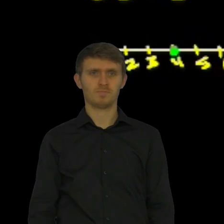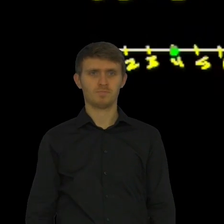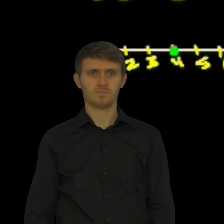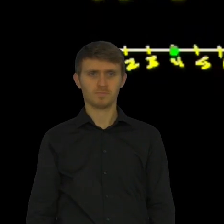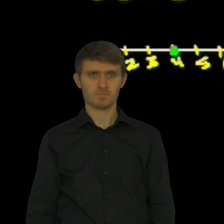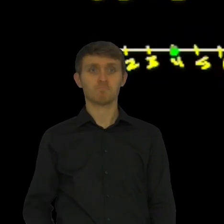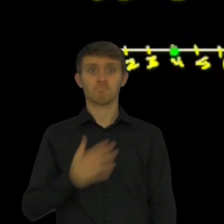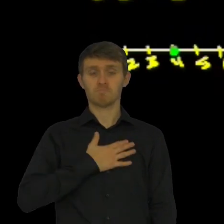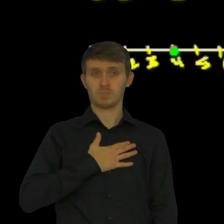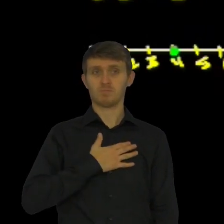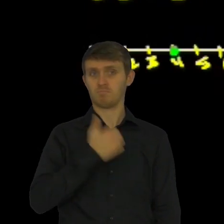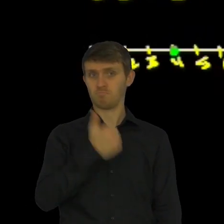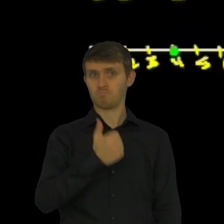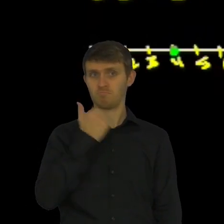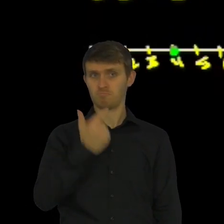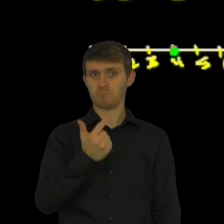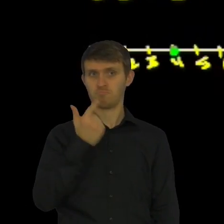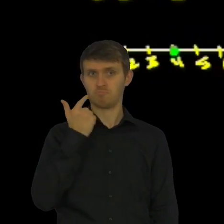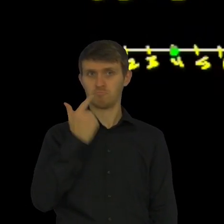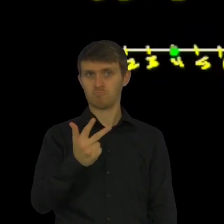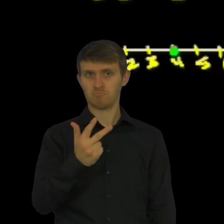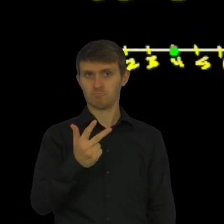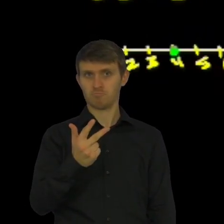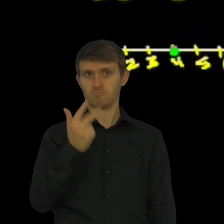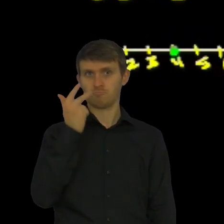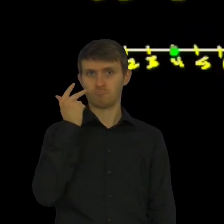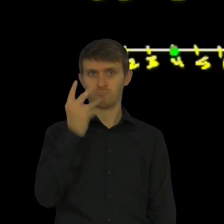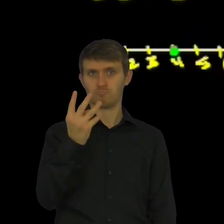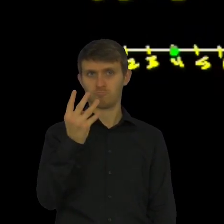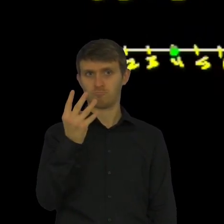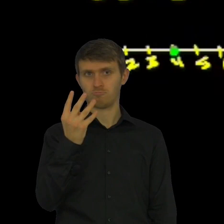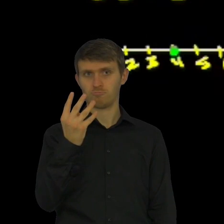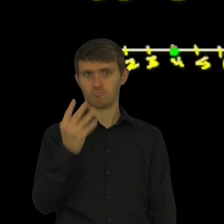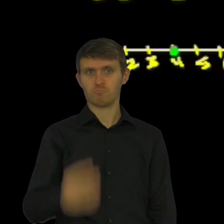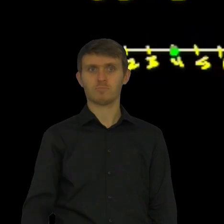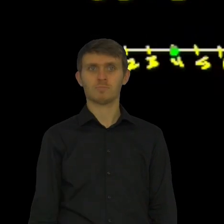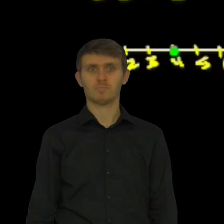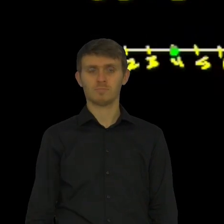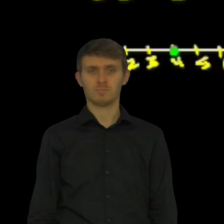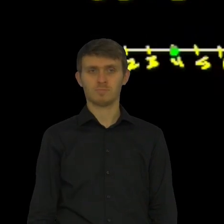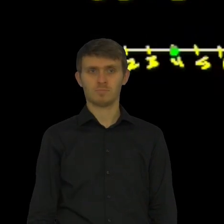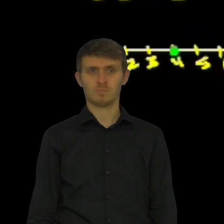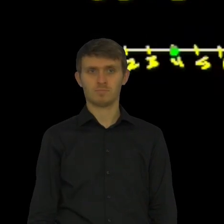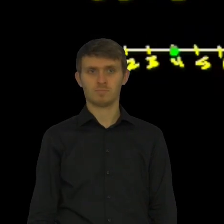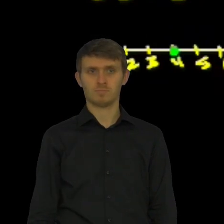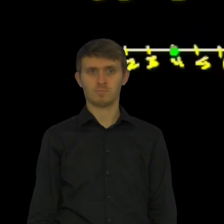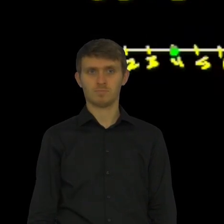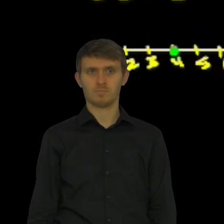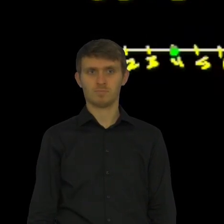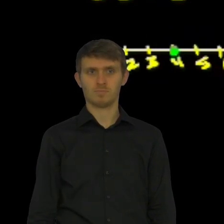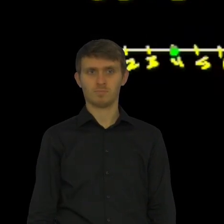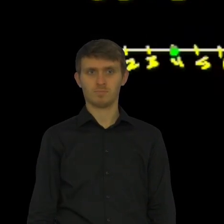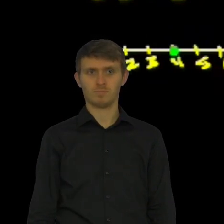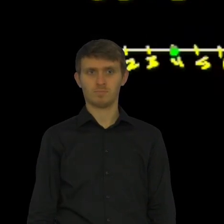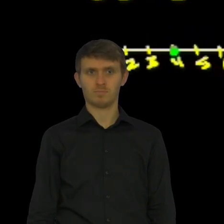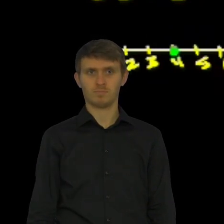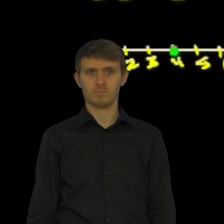lemons let's add one one two three four four